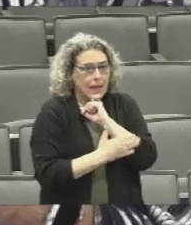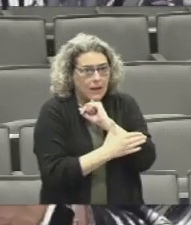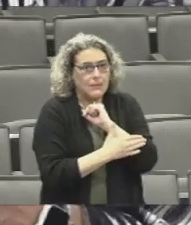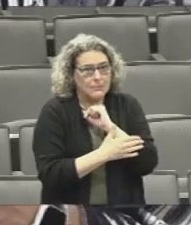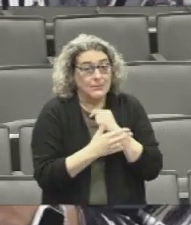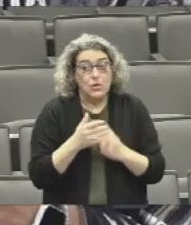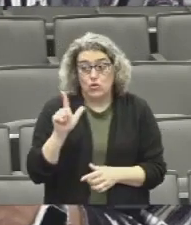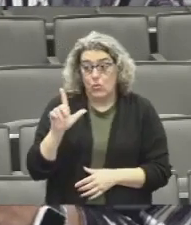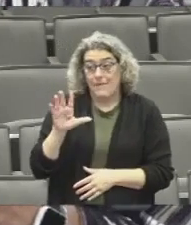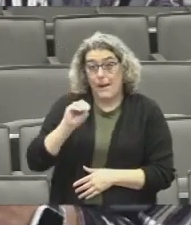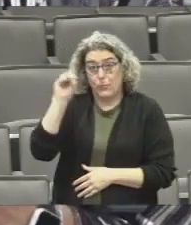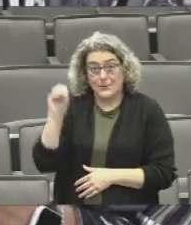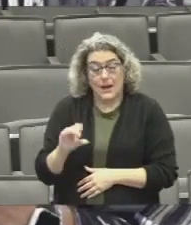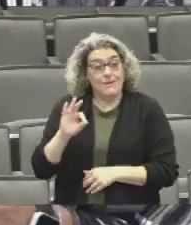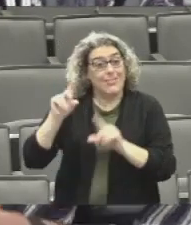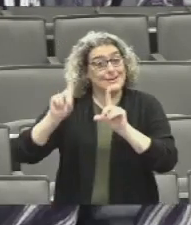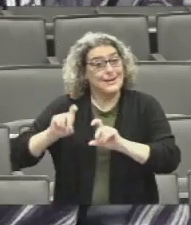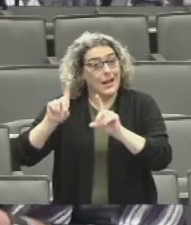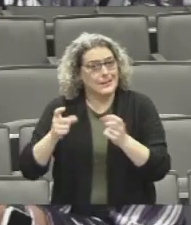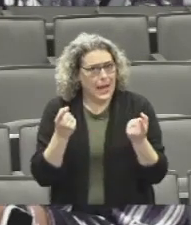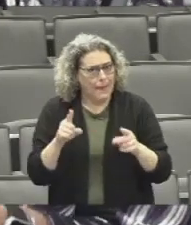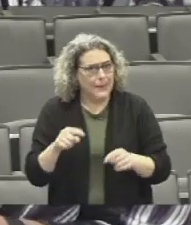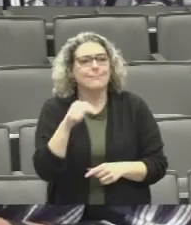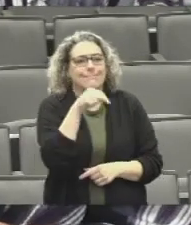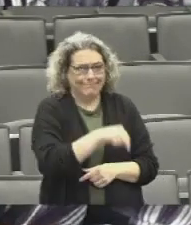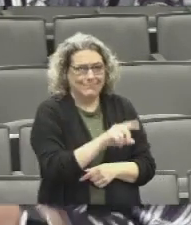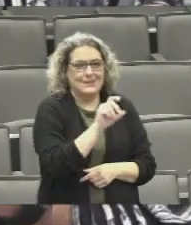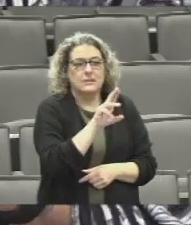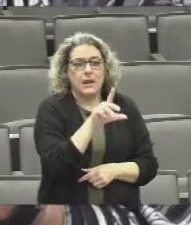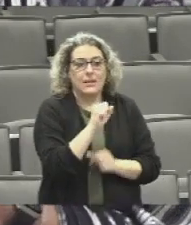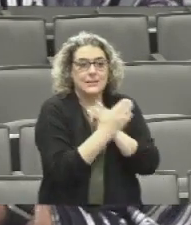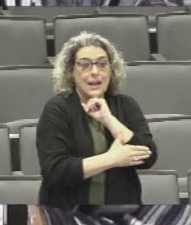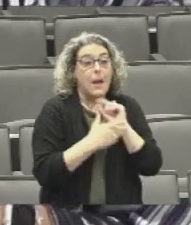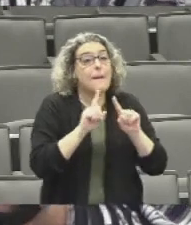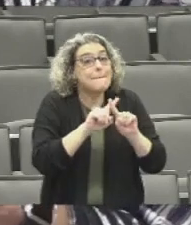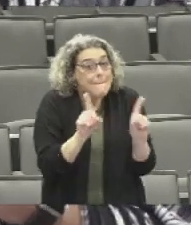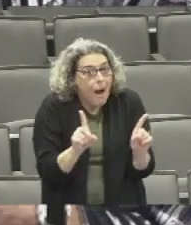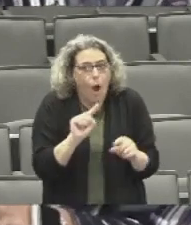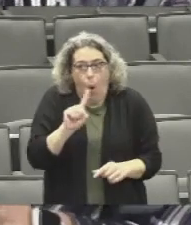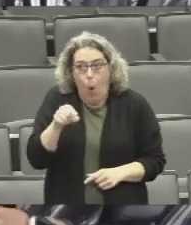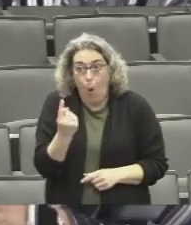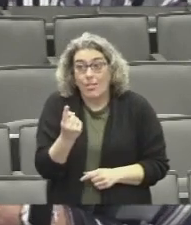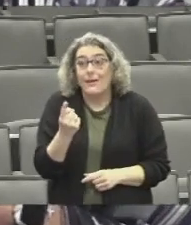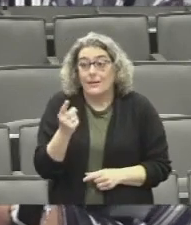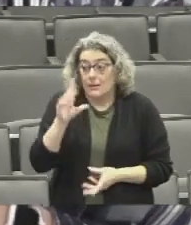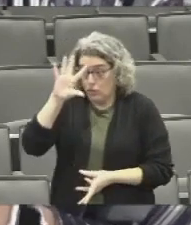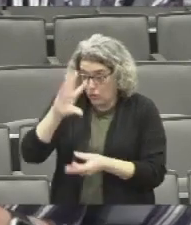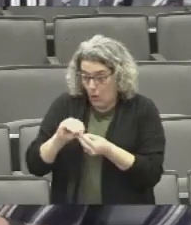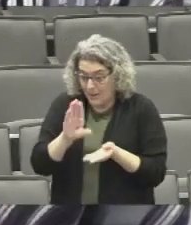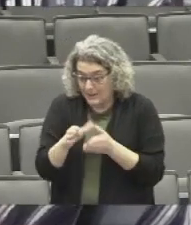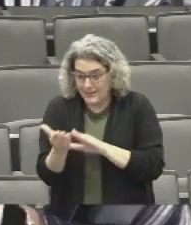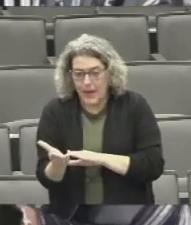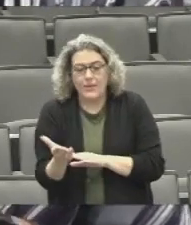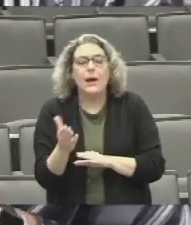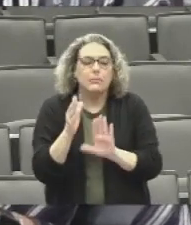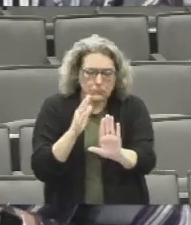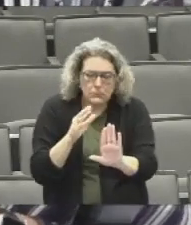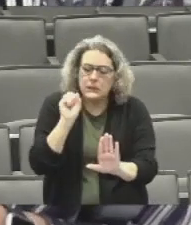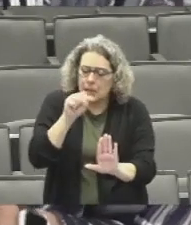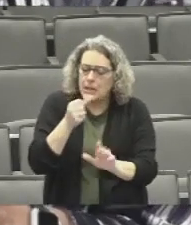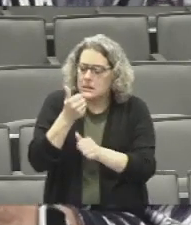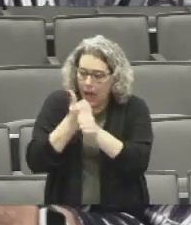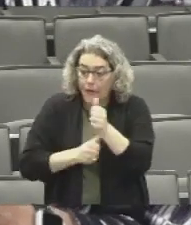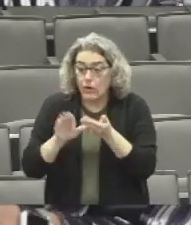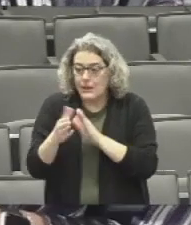25% of the testing that is going on in Nebraska. But we only have, not only, every case is a tragedy, but we